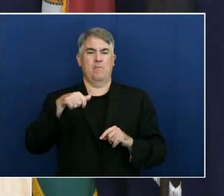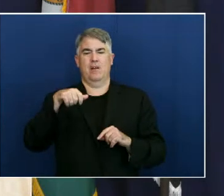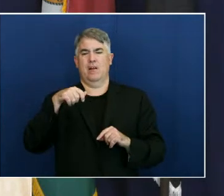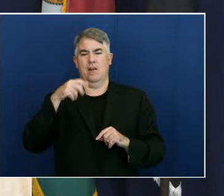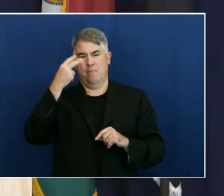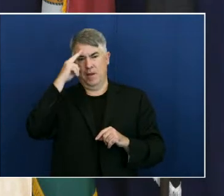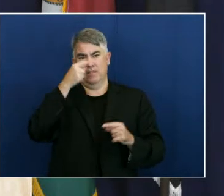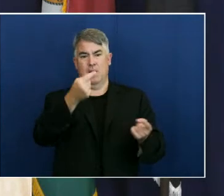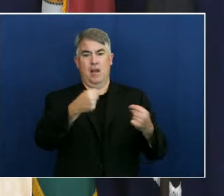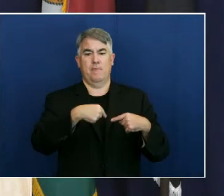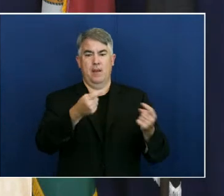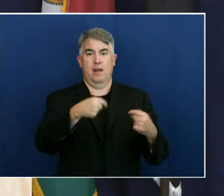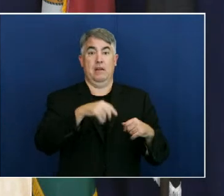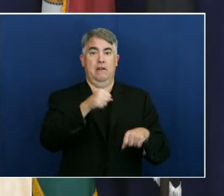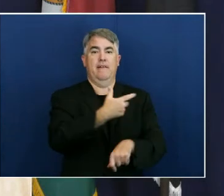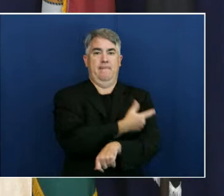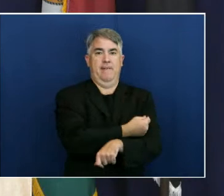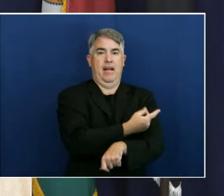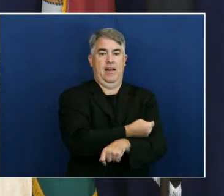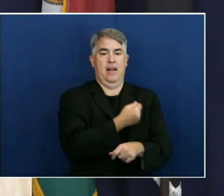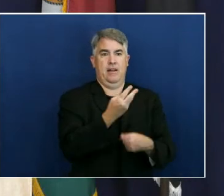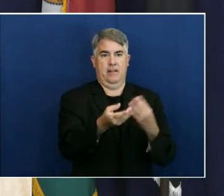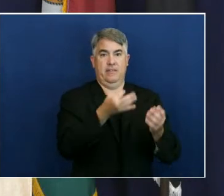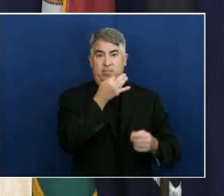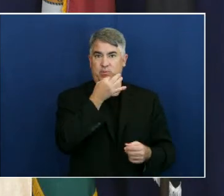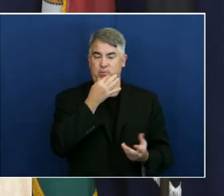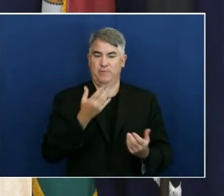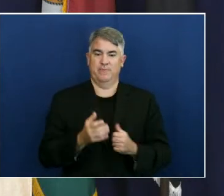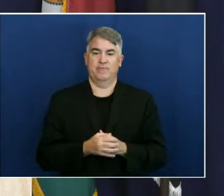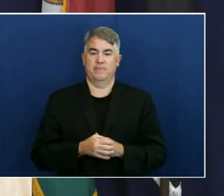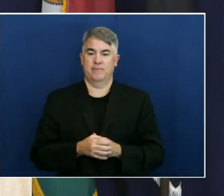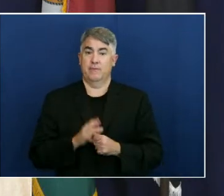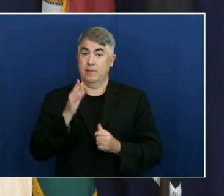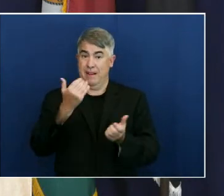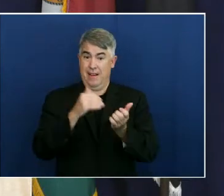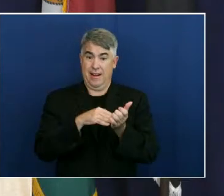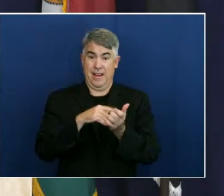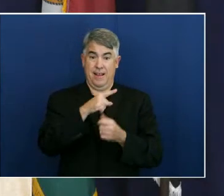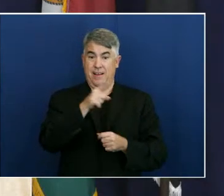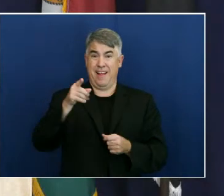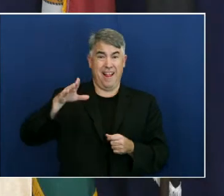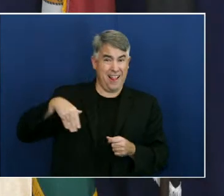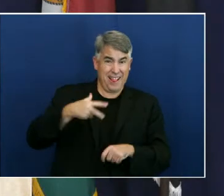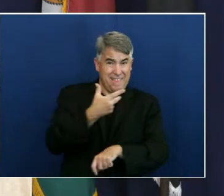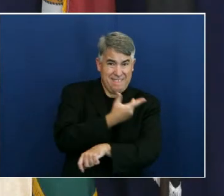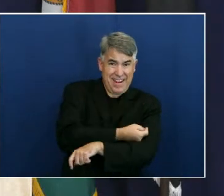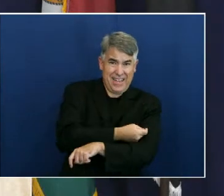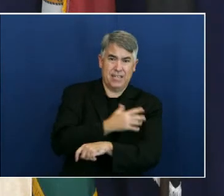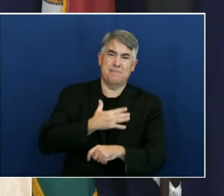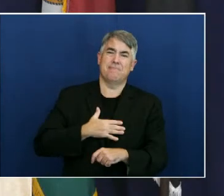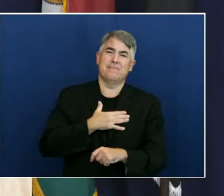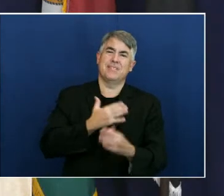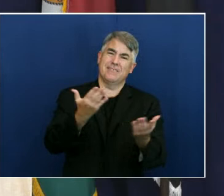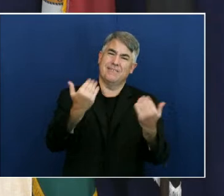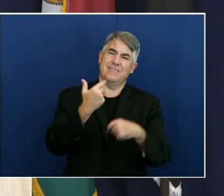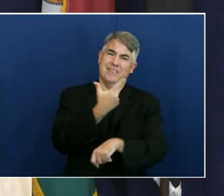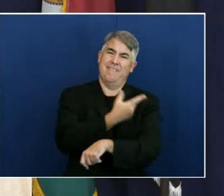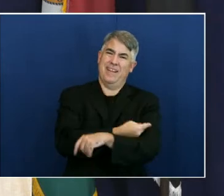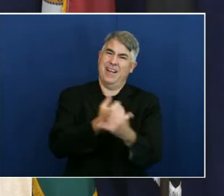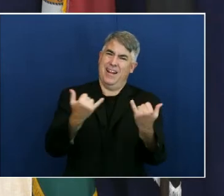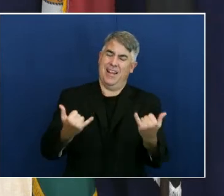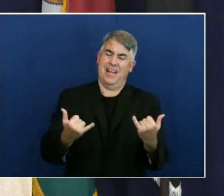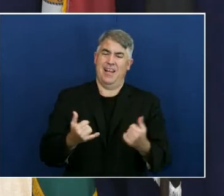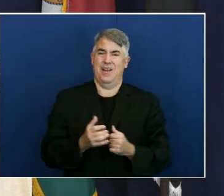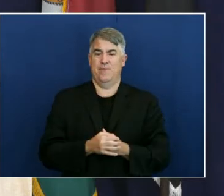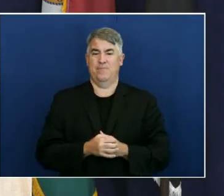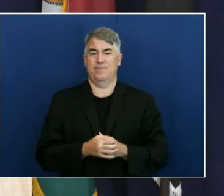going to continue to urge everyone that has not received their vaccine to please head on to one of our vaccination sites and get that first dose. Again, I